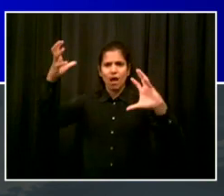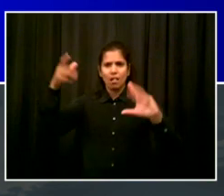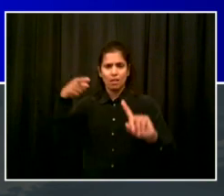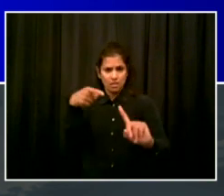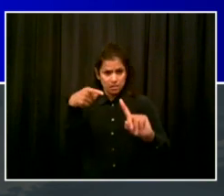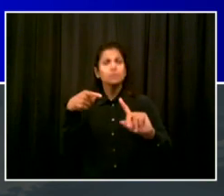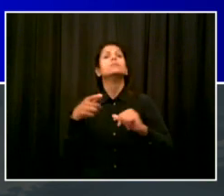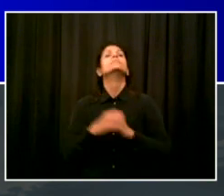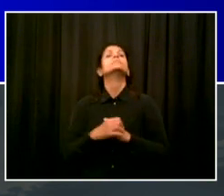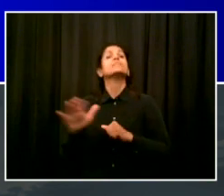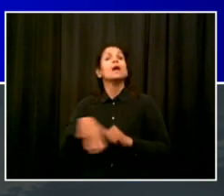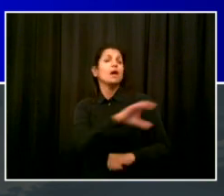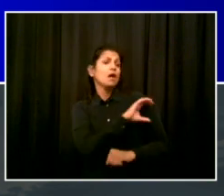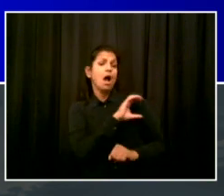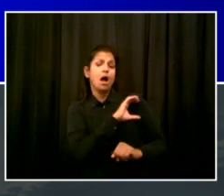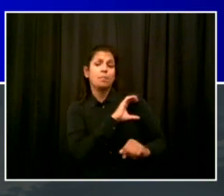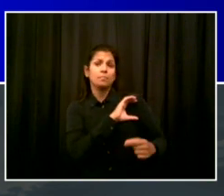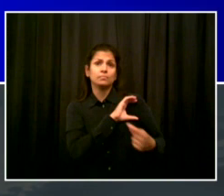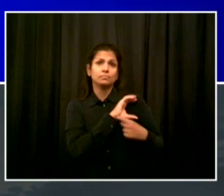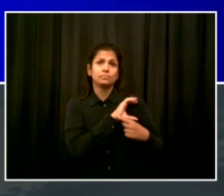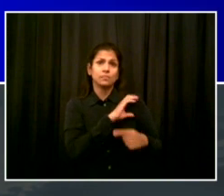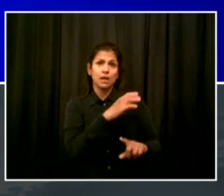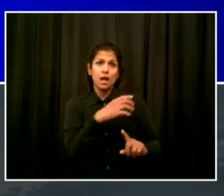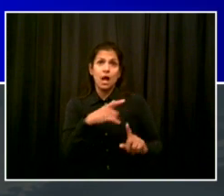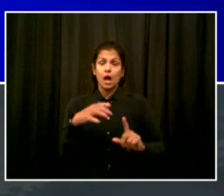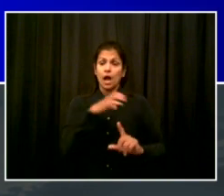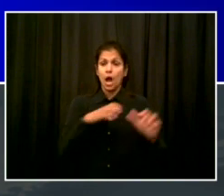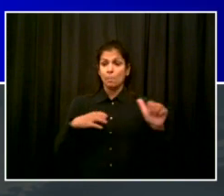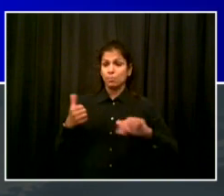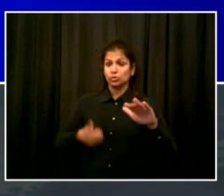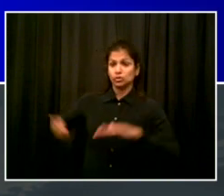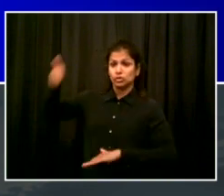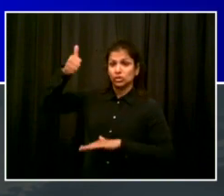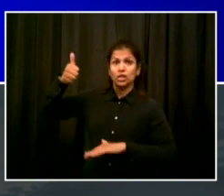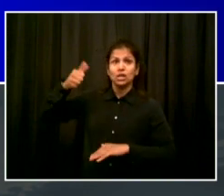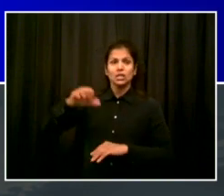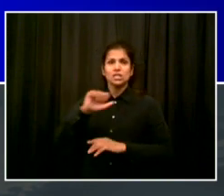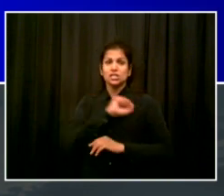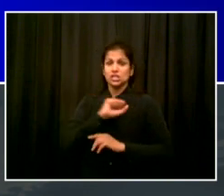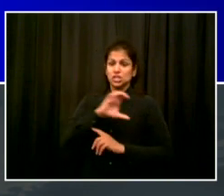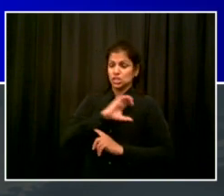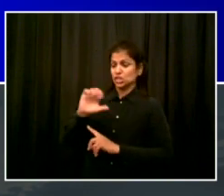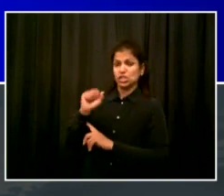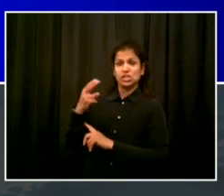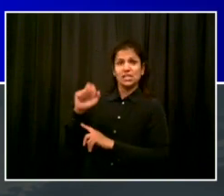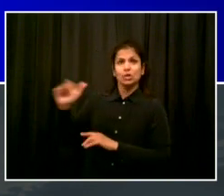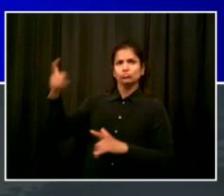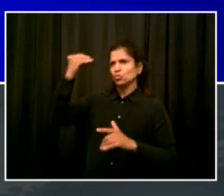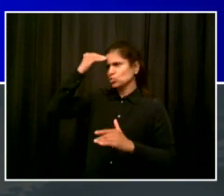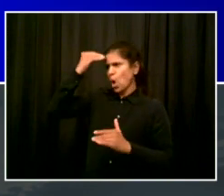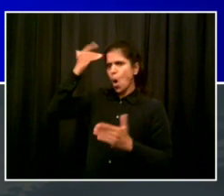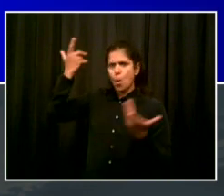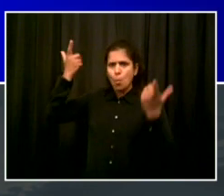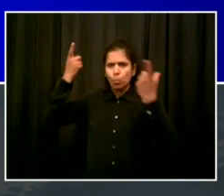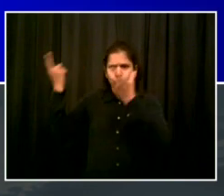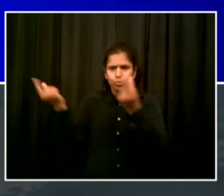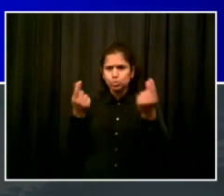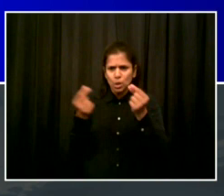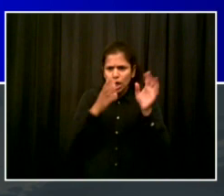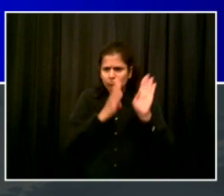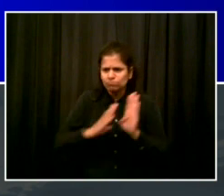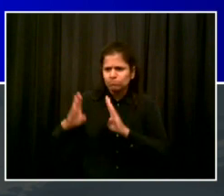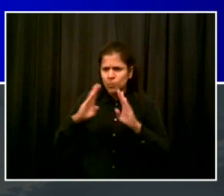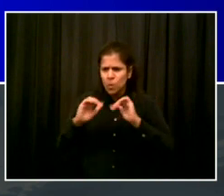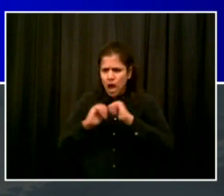these strategies over many, many years. So today we're going to outline a citywide violence prevention